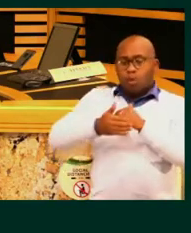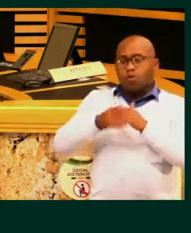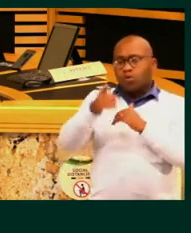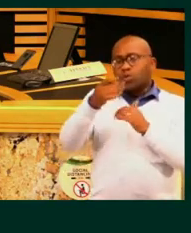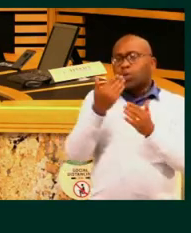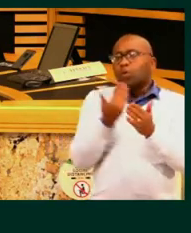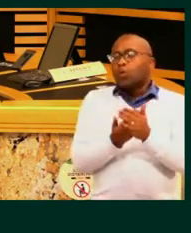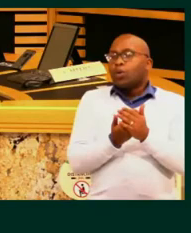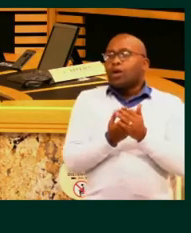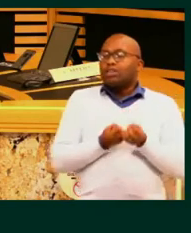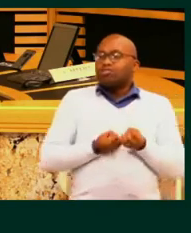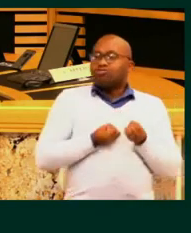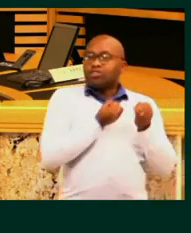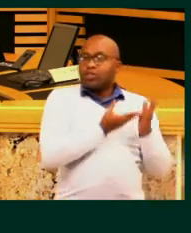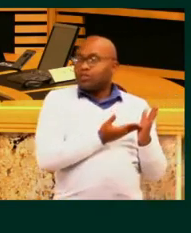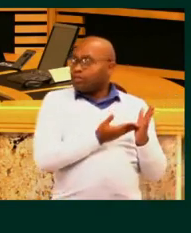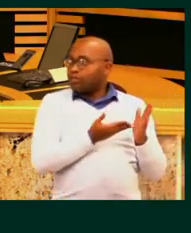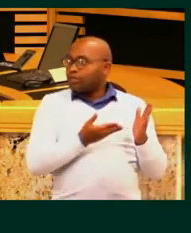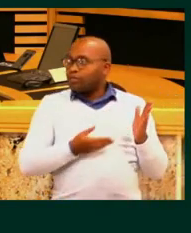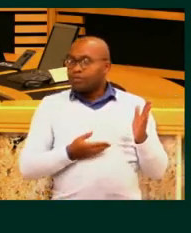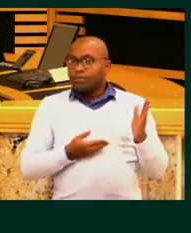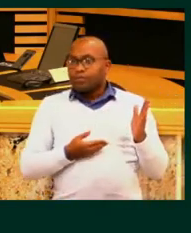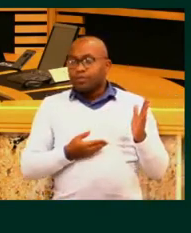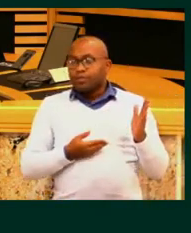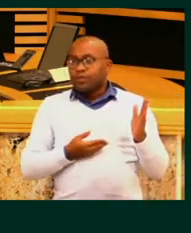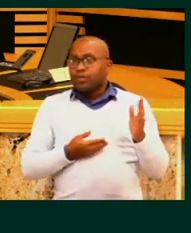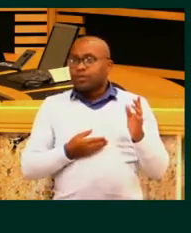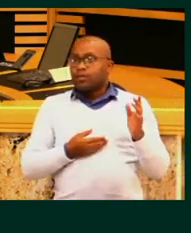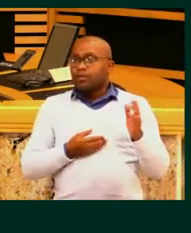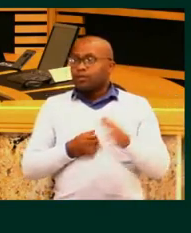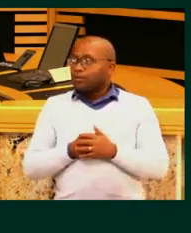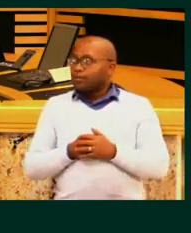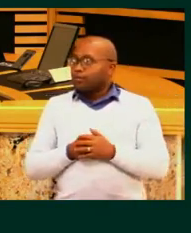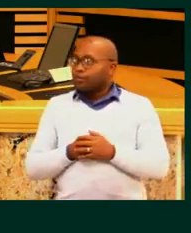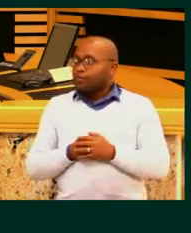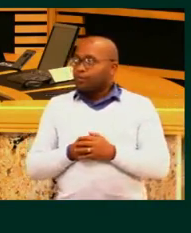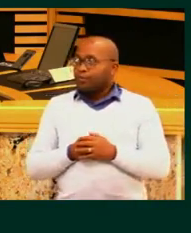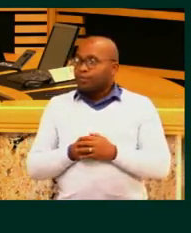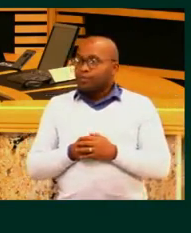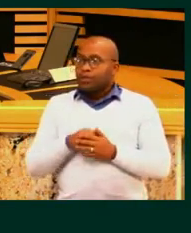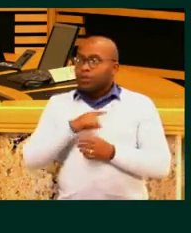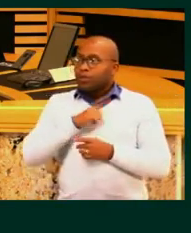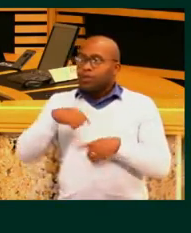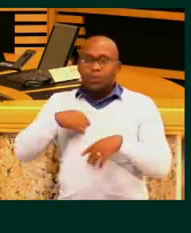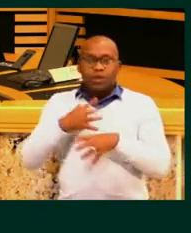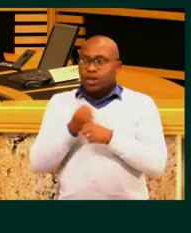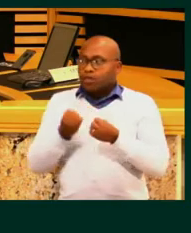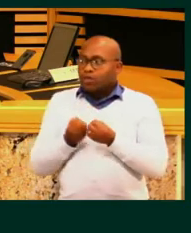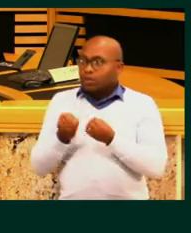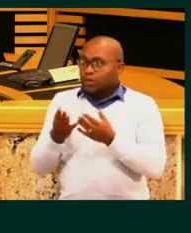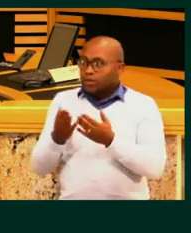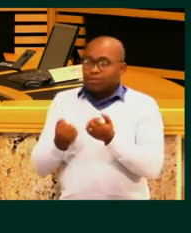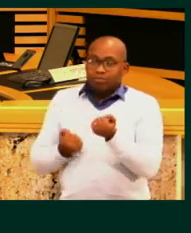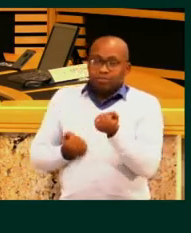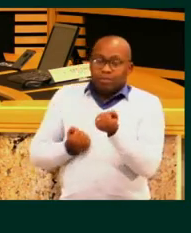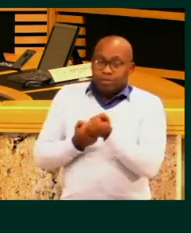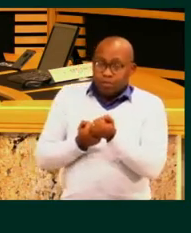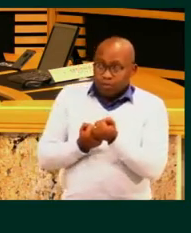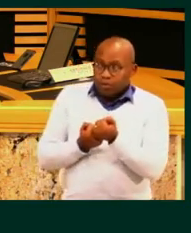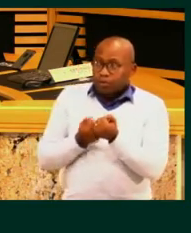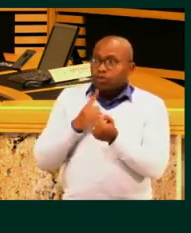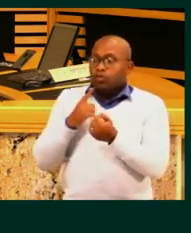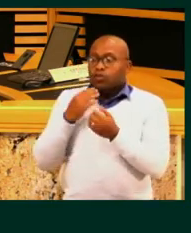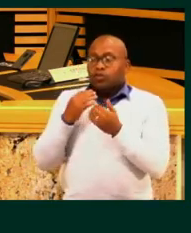persecuted that persecution is not taken care because we are not giving support to reduce risk to promote